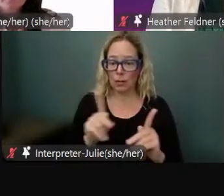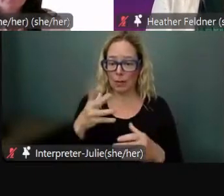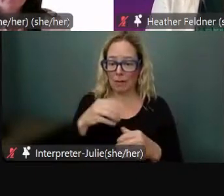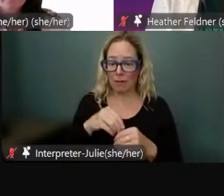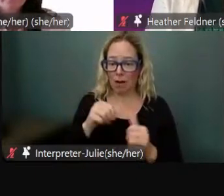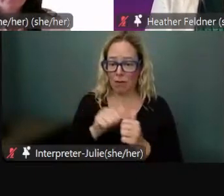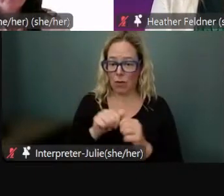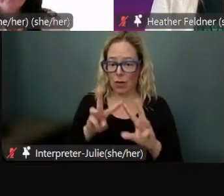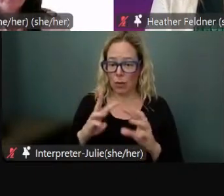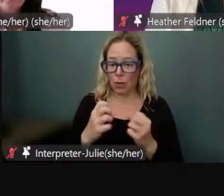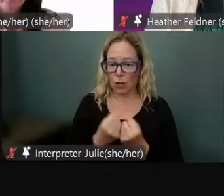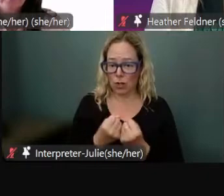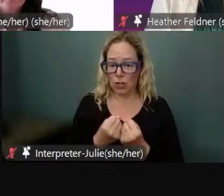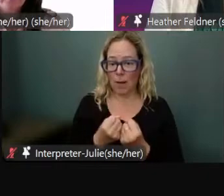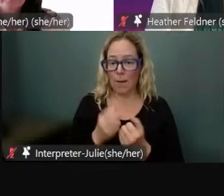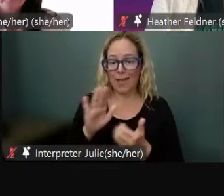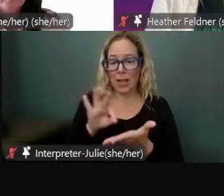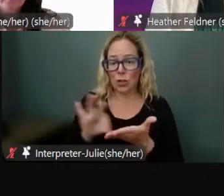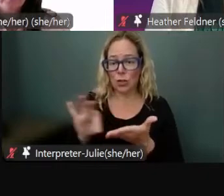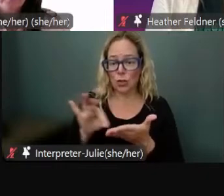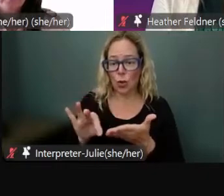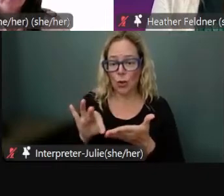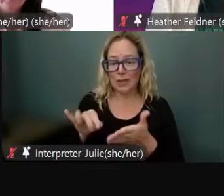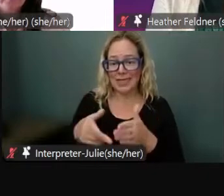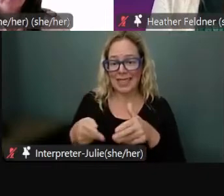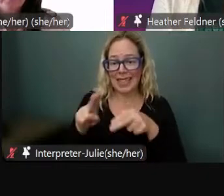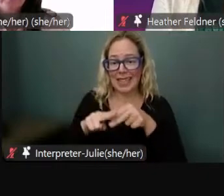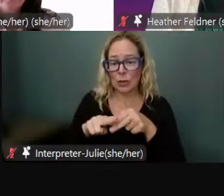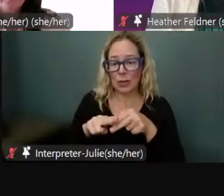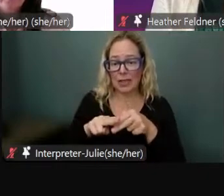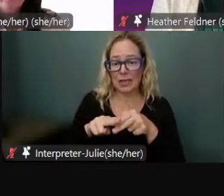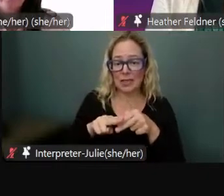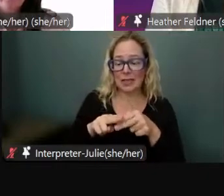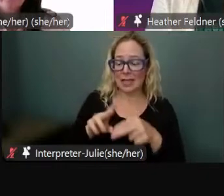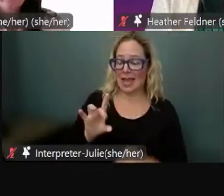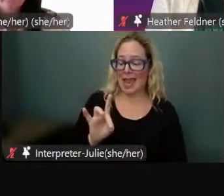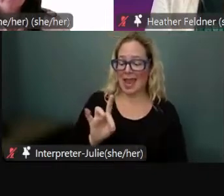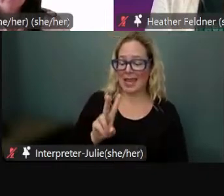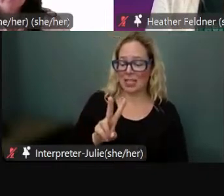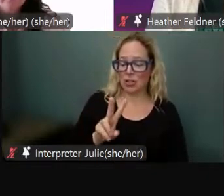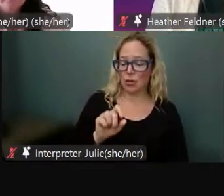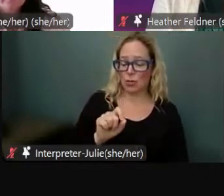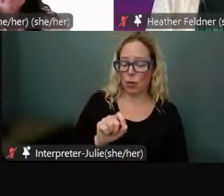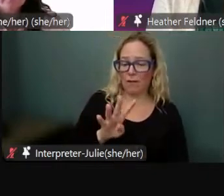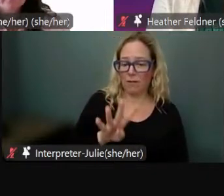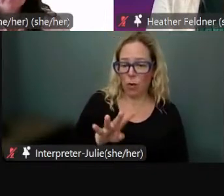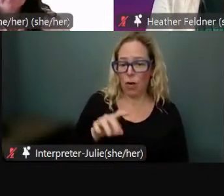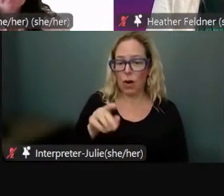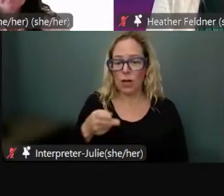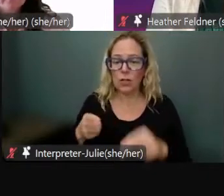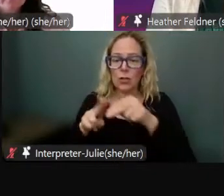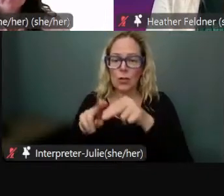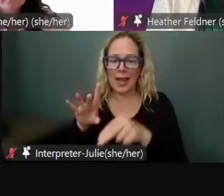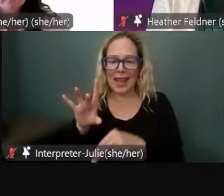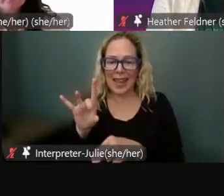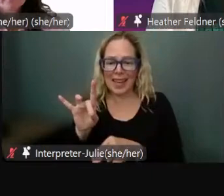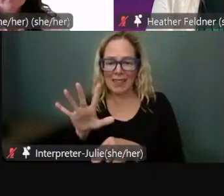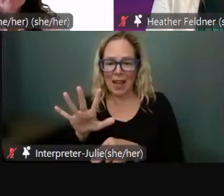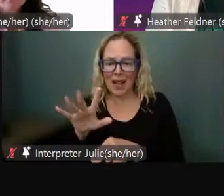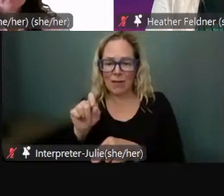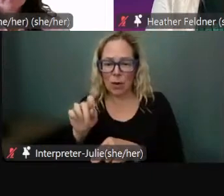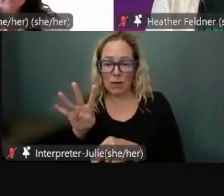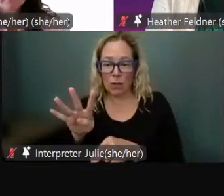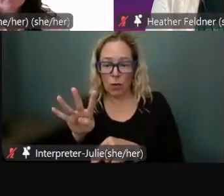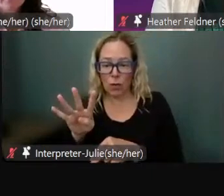overall increased from 82.4 to 85.4, or basically a 3-point